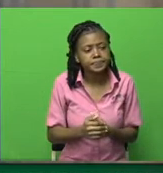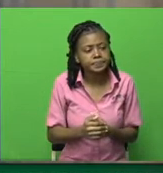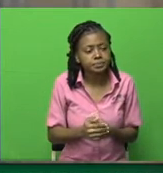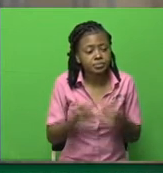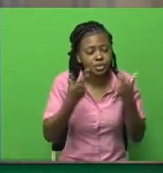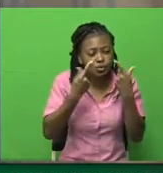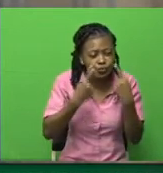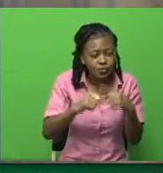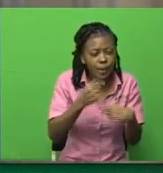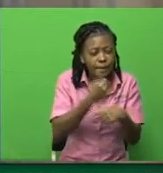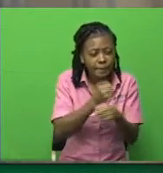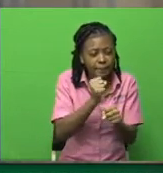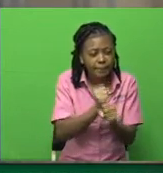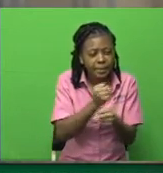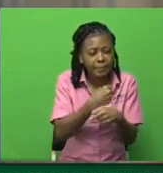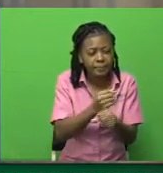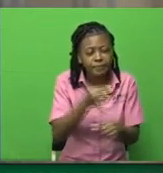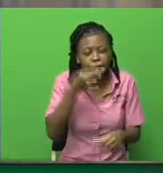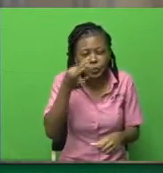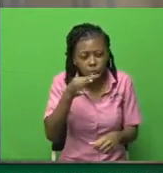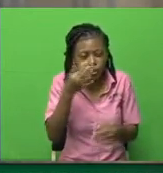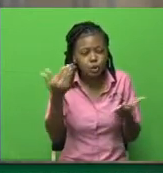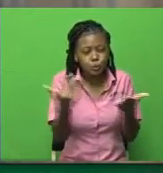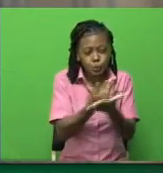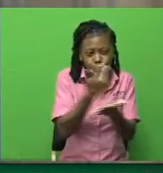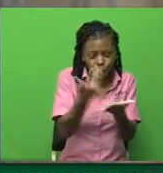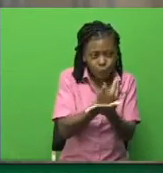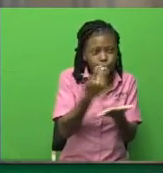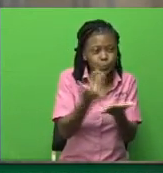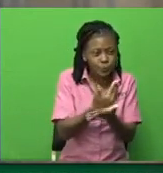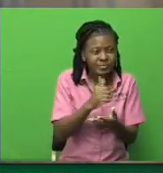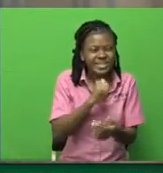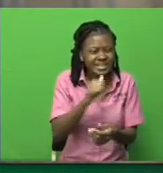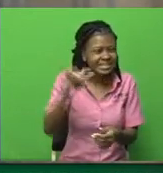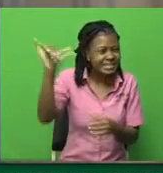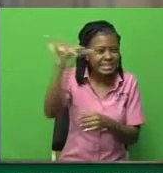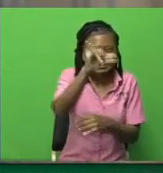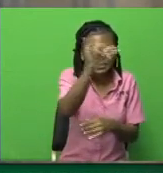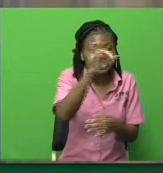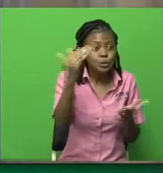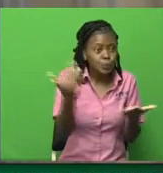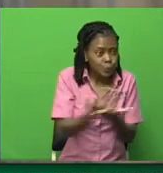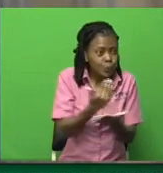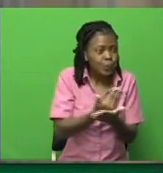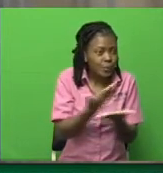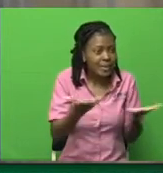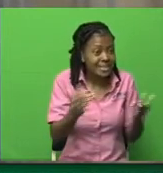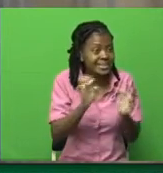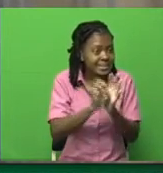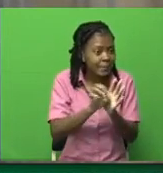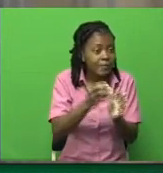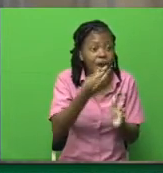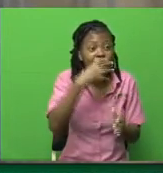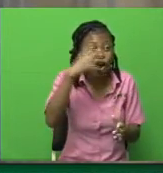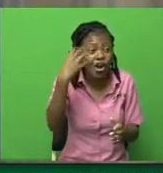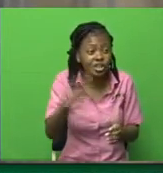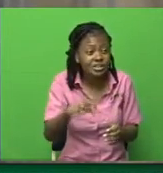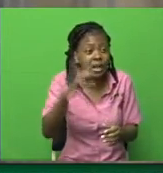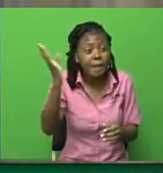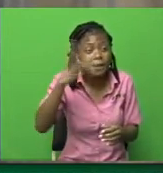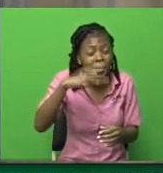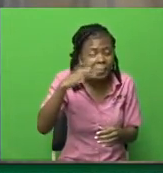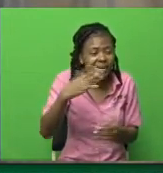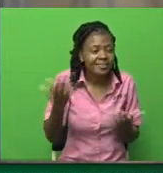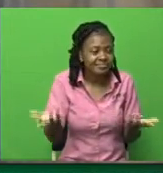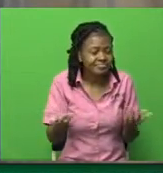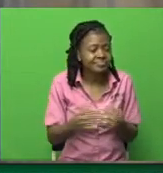non-traditional food crops which offer lucrative opportunities such as hot peppers and I think last time I spoke I talked about the fact that we